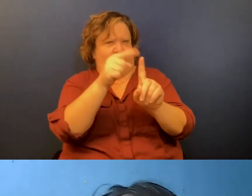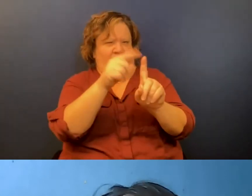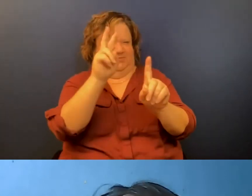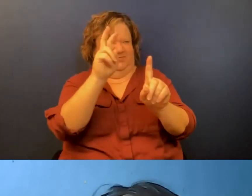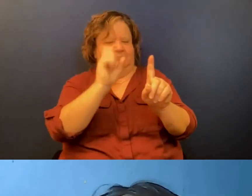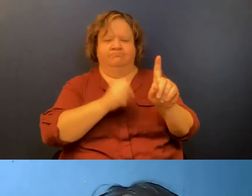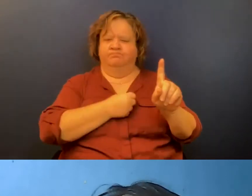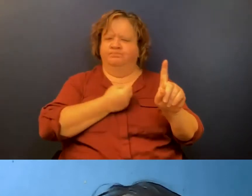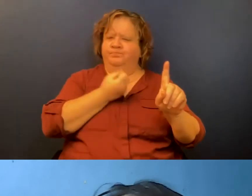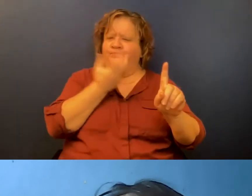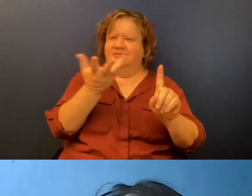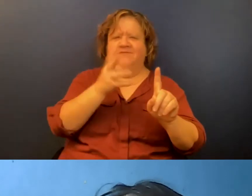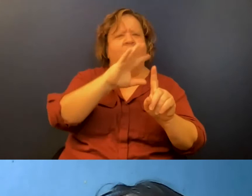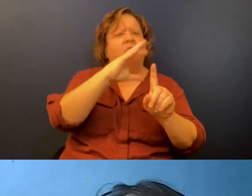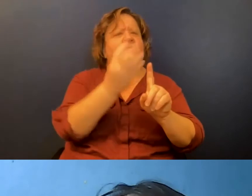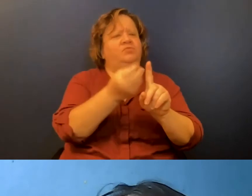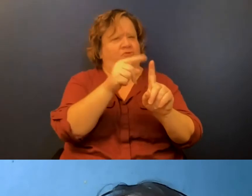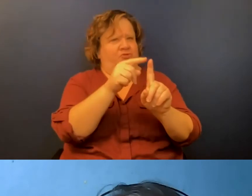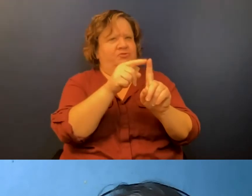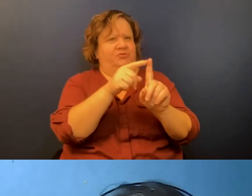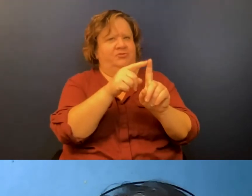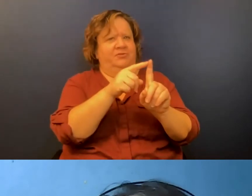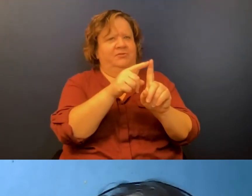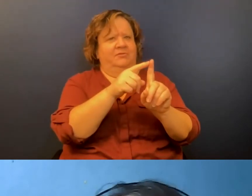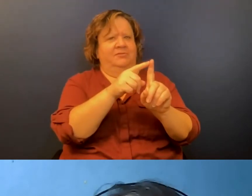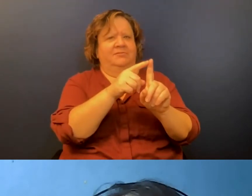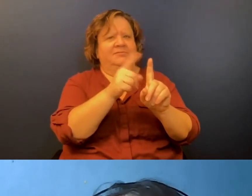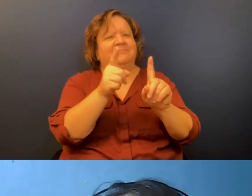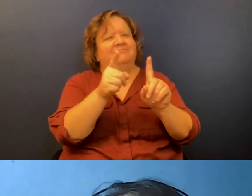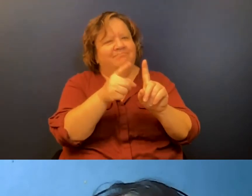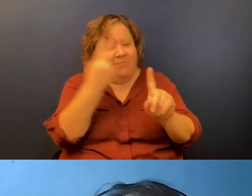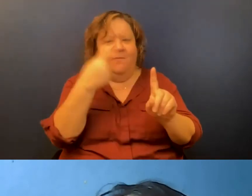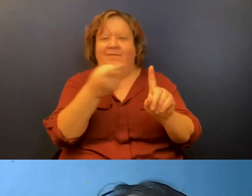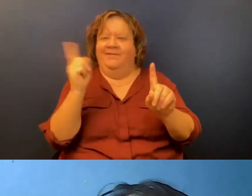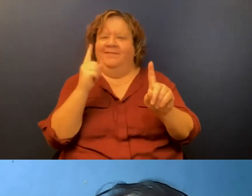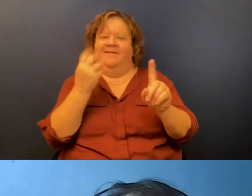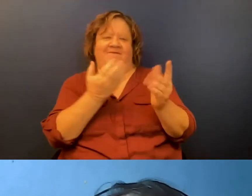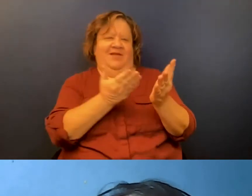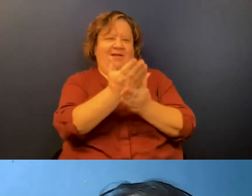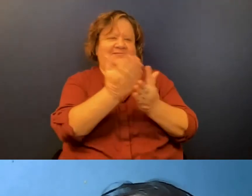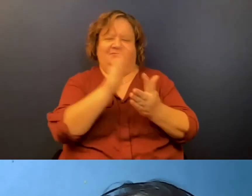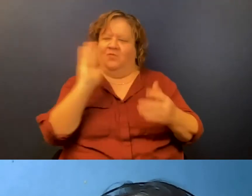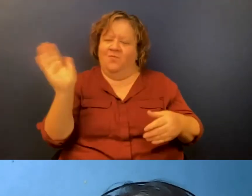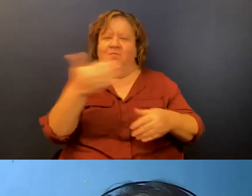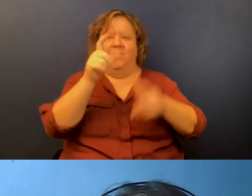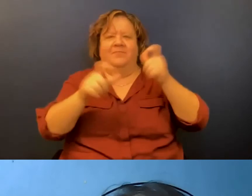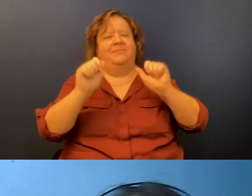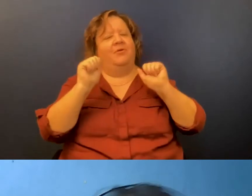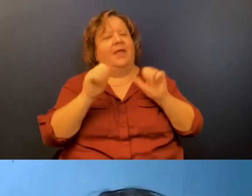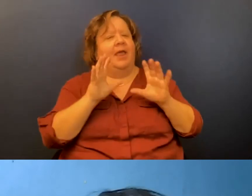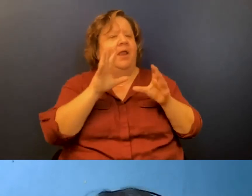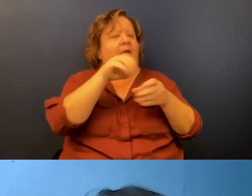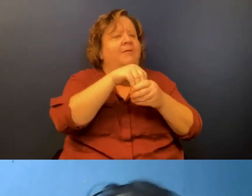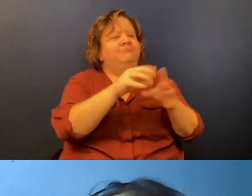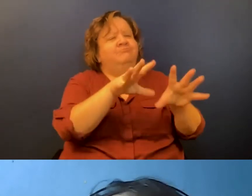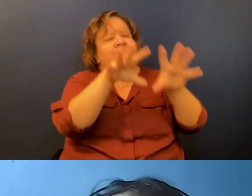for us uh, disabled youth, because in our current times